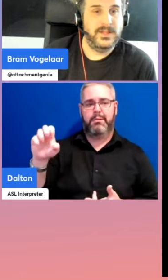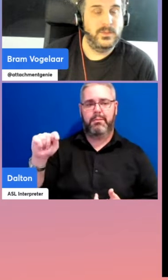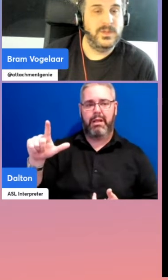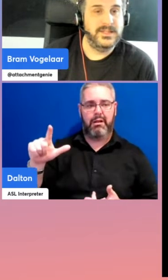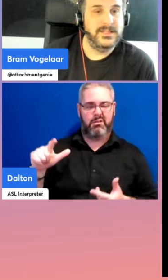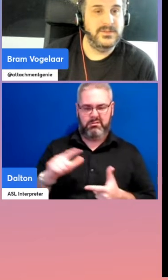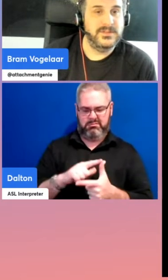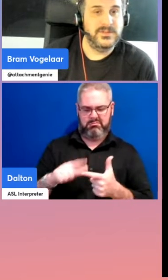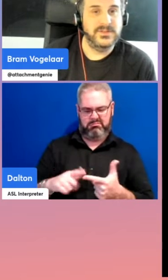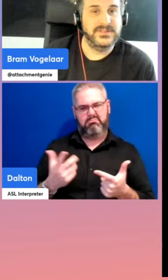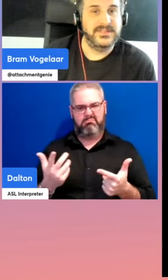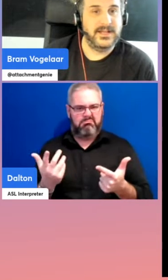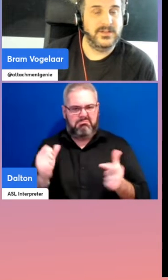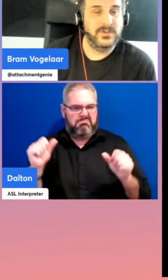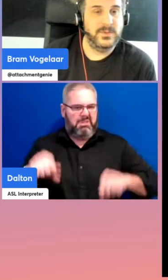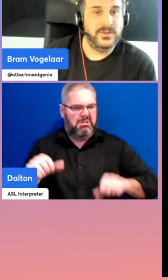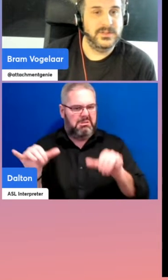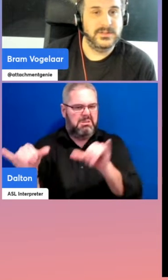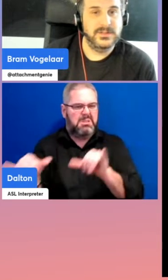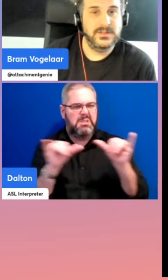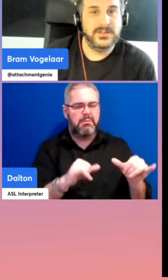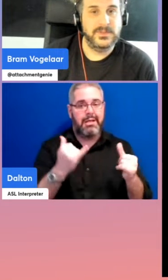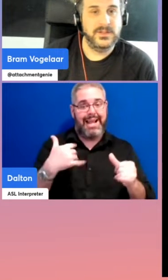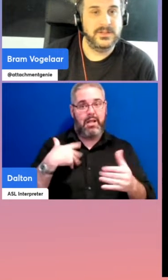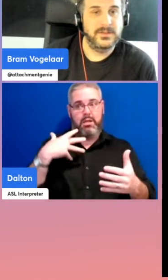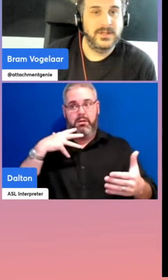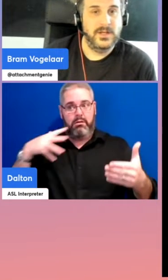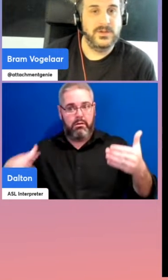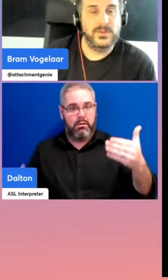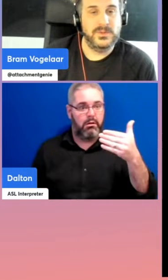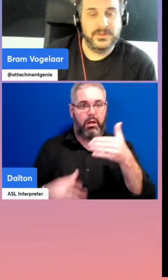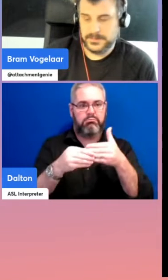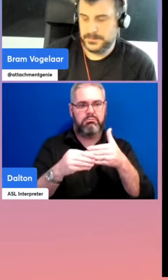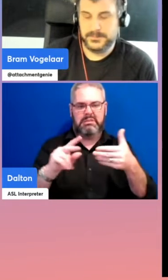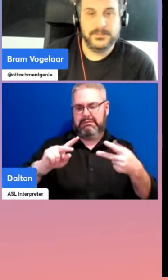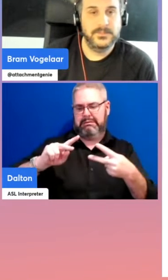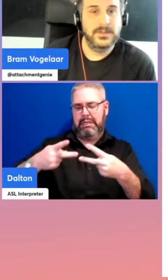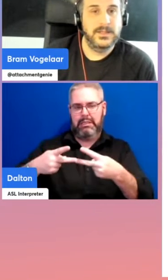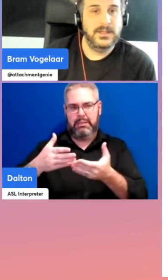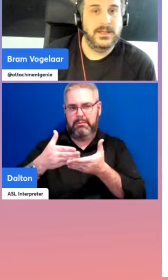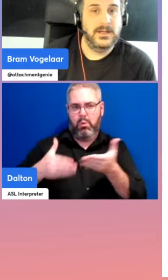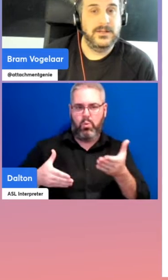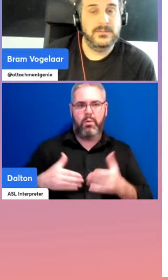So we'll need to introduce a second component, something called